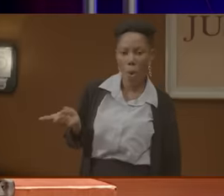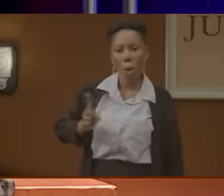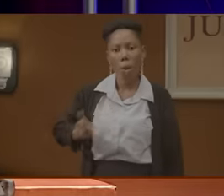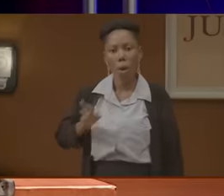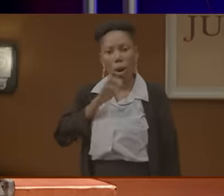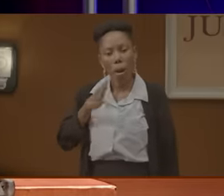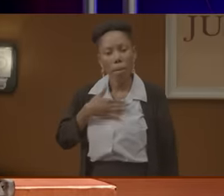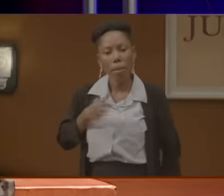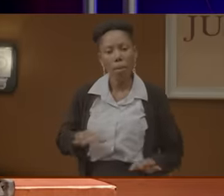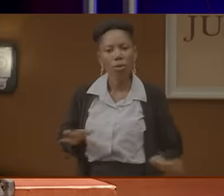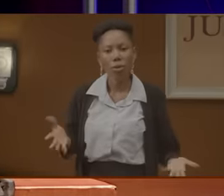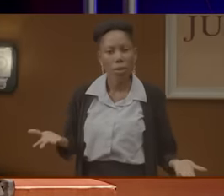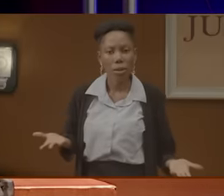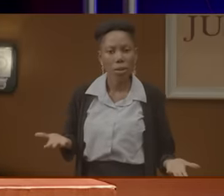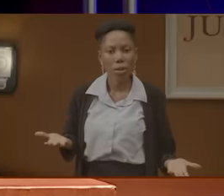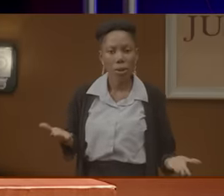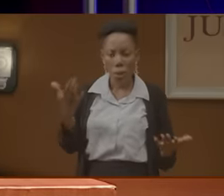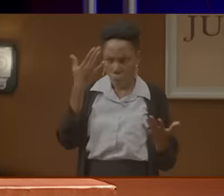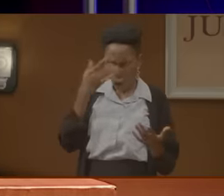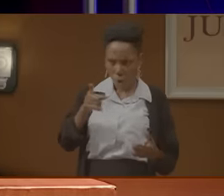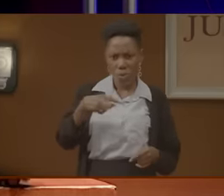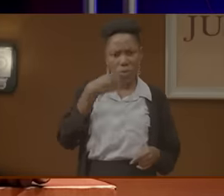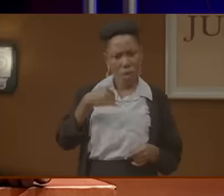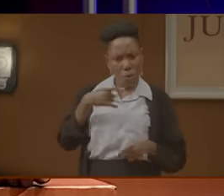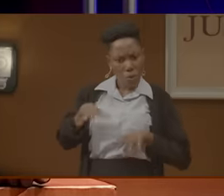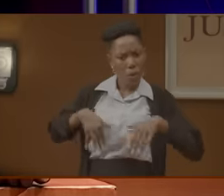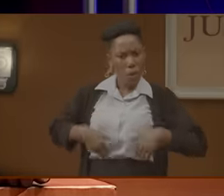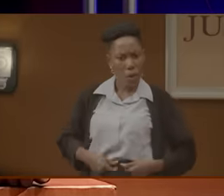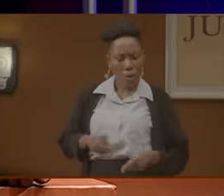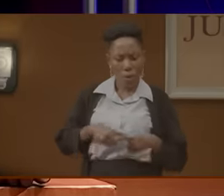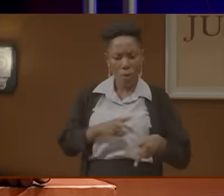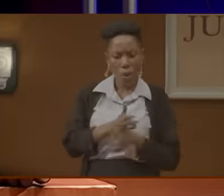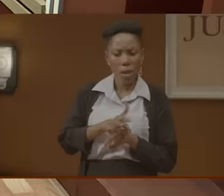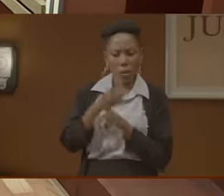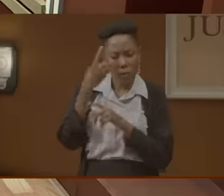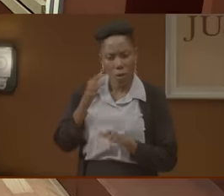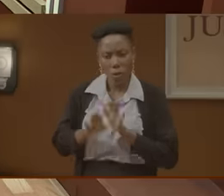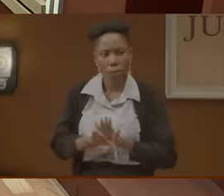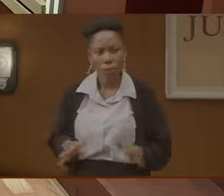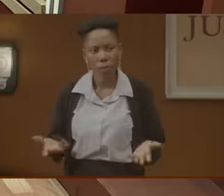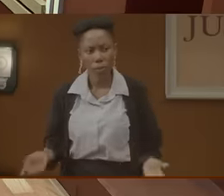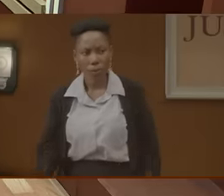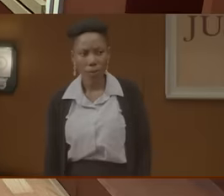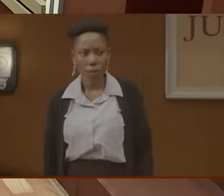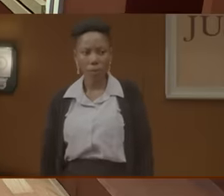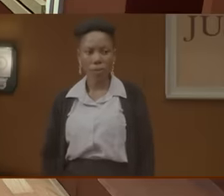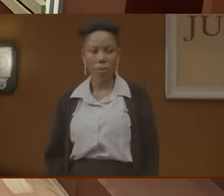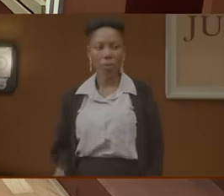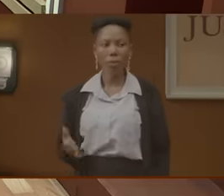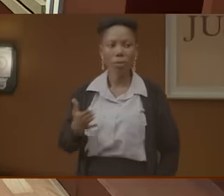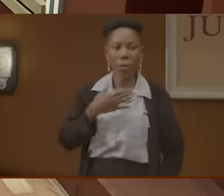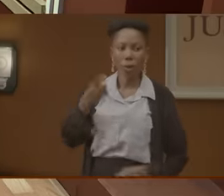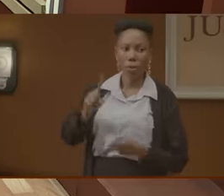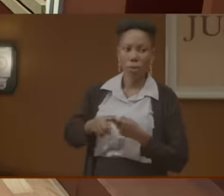children, I carry the children go keep. I say, you said that you are tired for the children. Mm. You said you are tired for the children. I want to come and carry